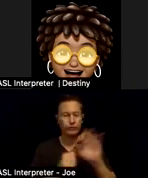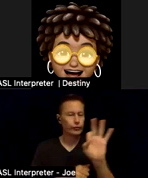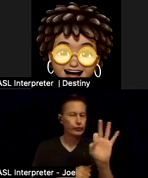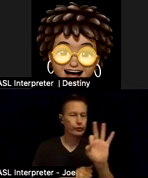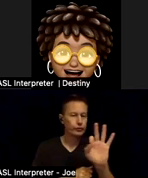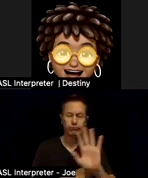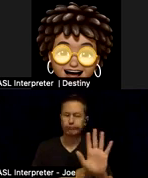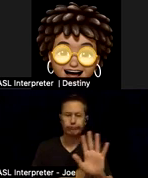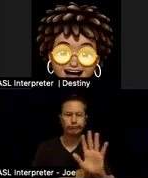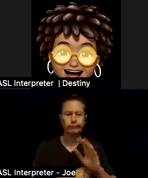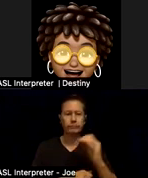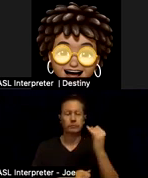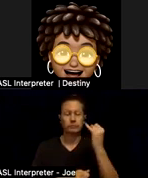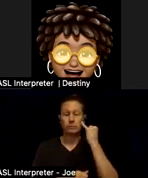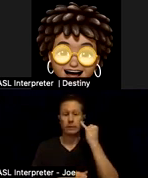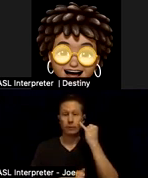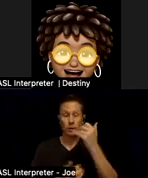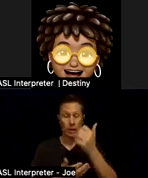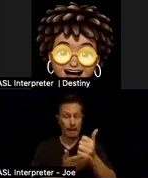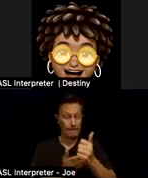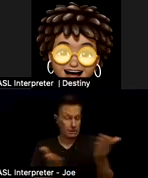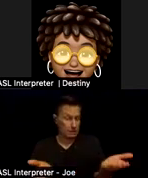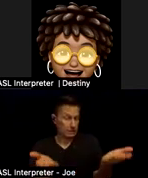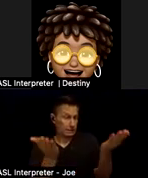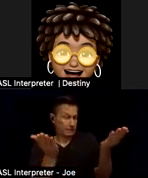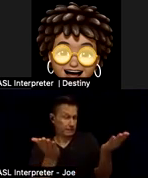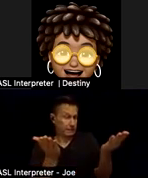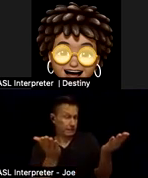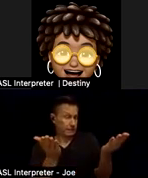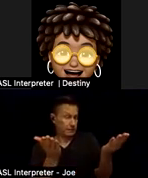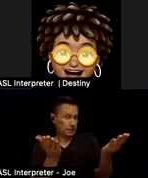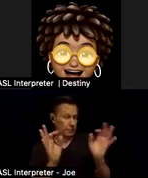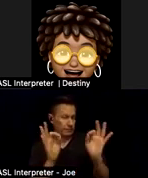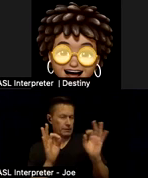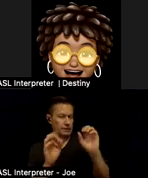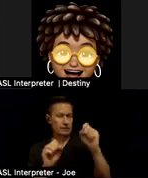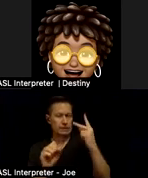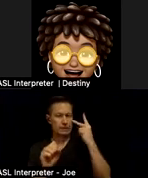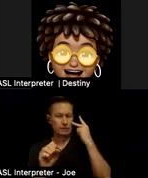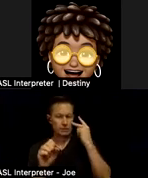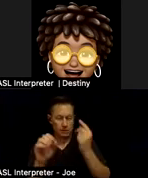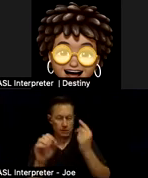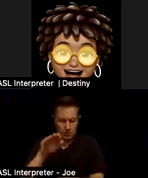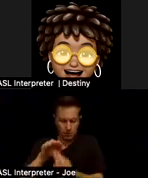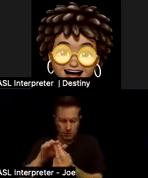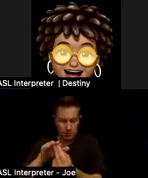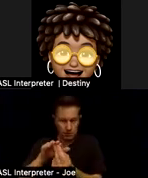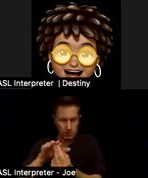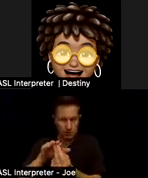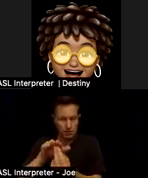Jerry, if you can help me lift this TV a little bit, just on this side, perfect. So you can see we're going to just take this right to the bottom